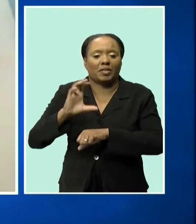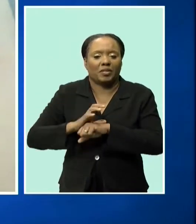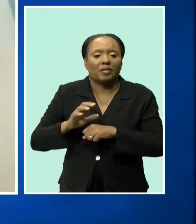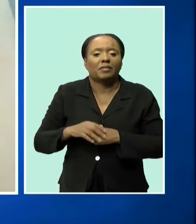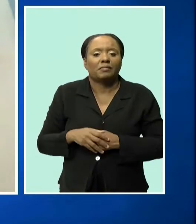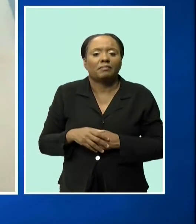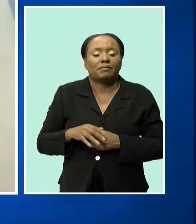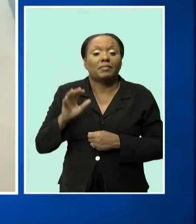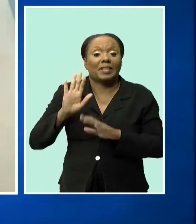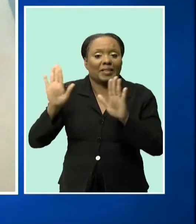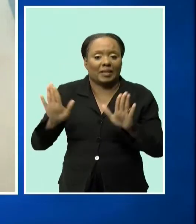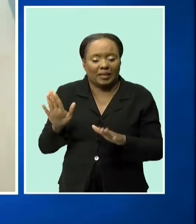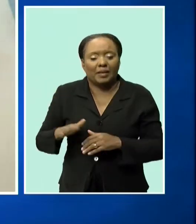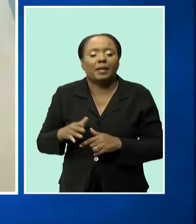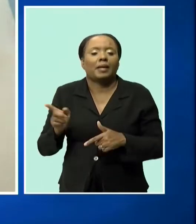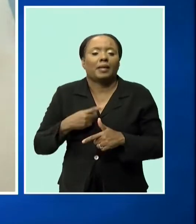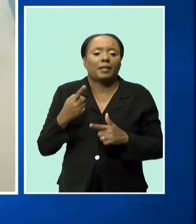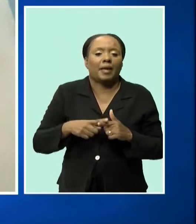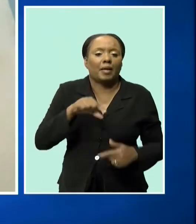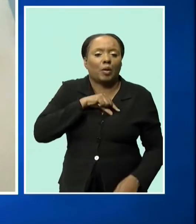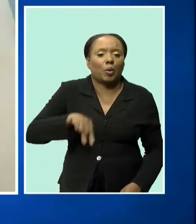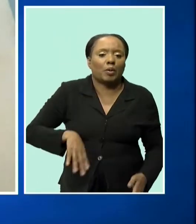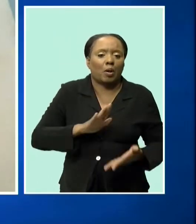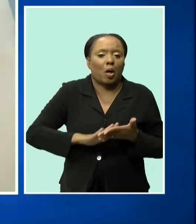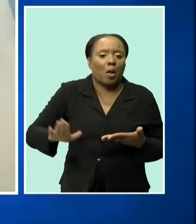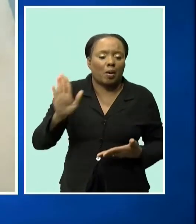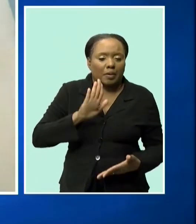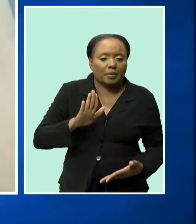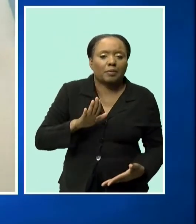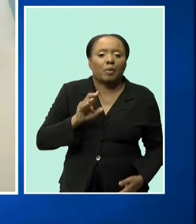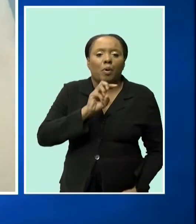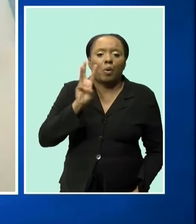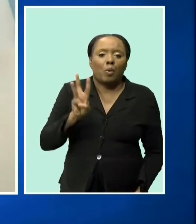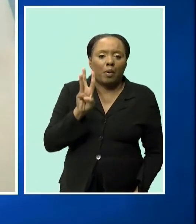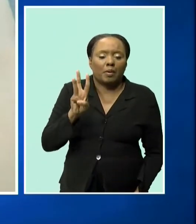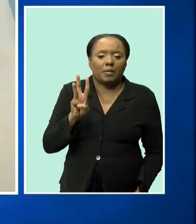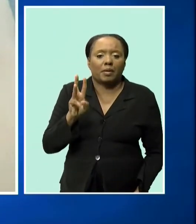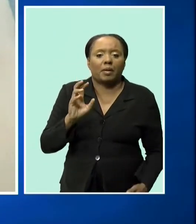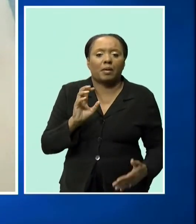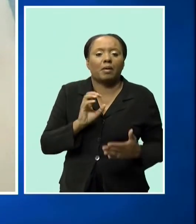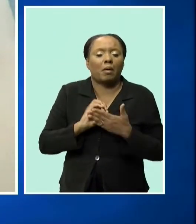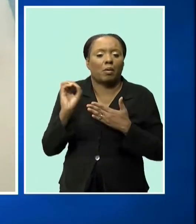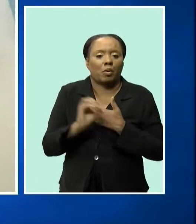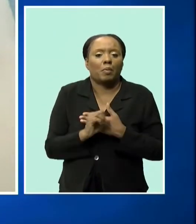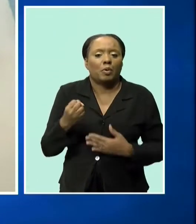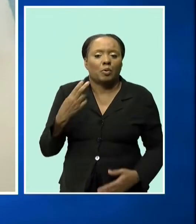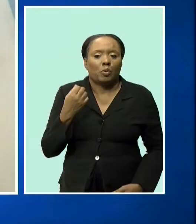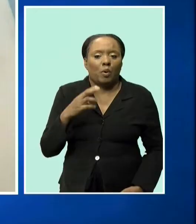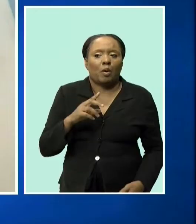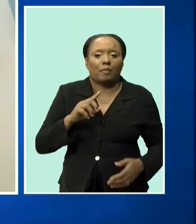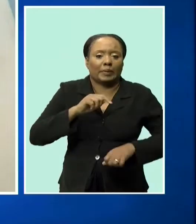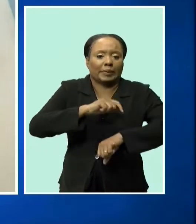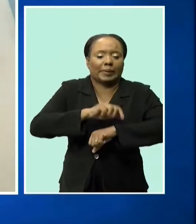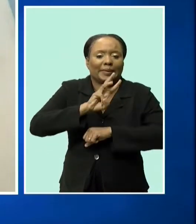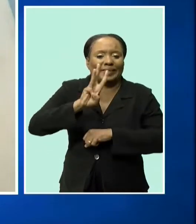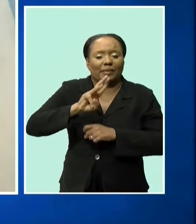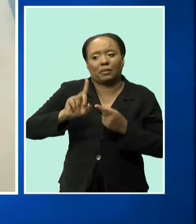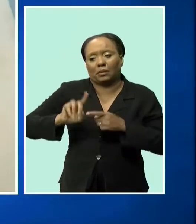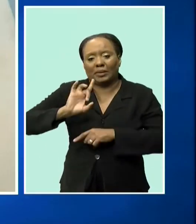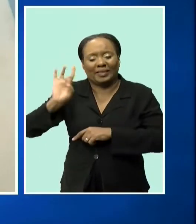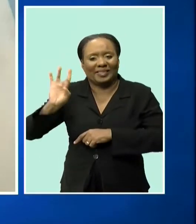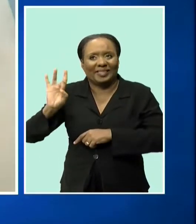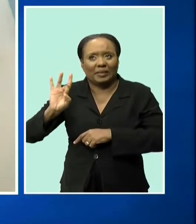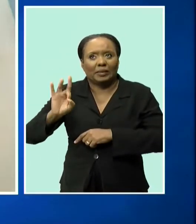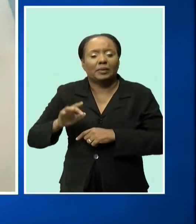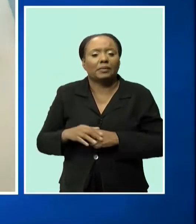we'll be coming to Queen's College in St. James. That is going to be on Wednesday, the 12th. Again, from 6 to 8. And what this will